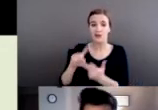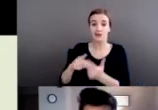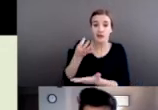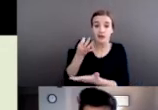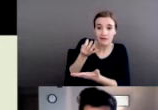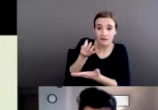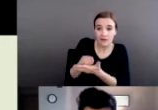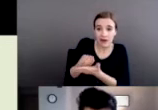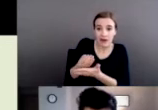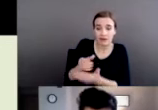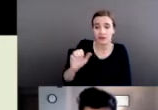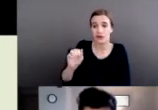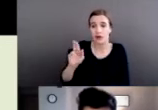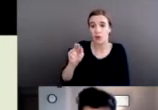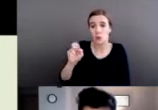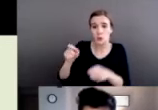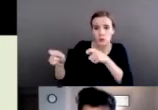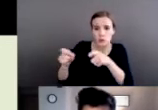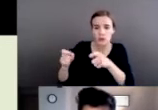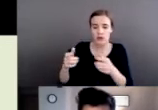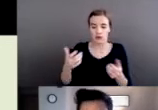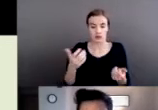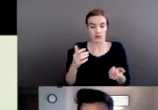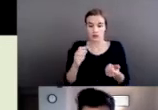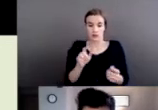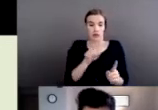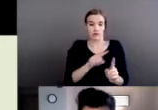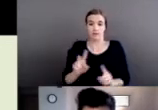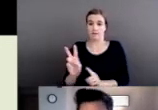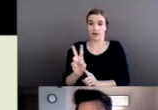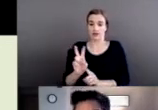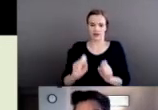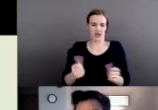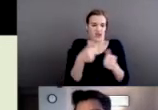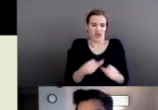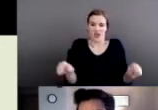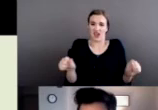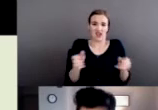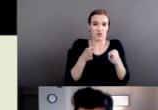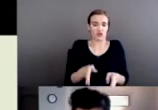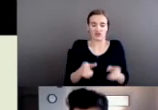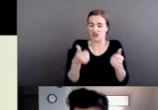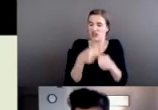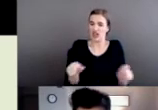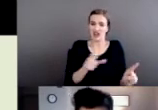any person, any age, you know, and everyone is important and plays a vital role in our community. So the